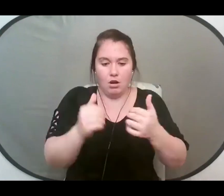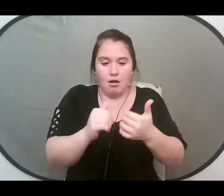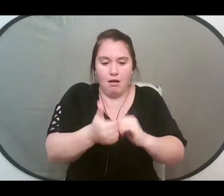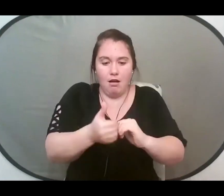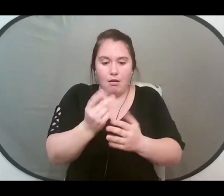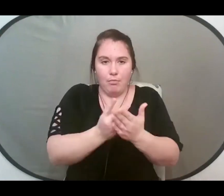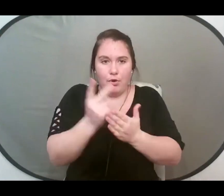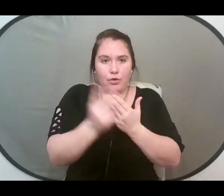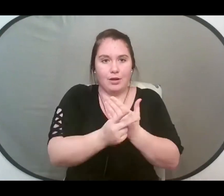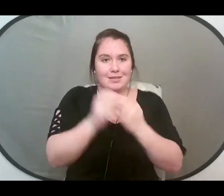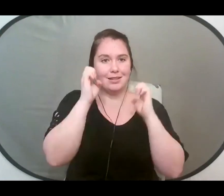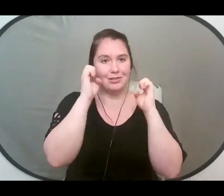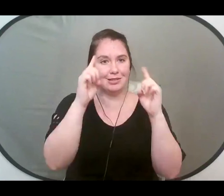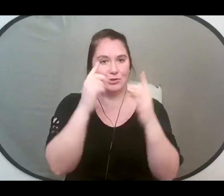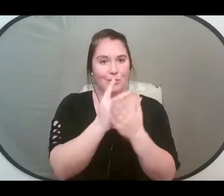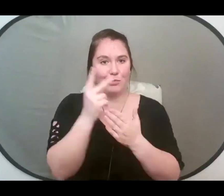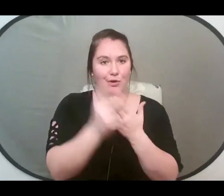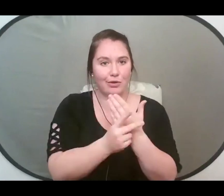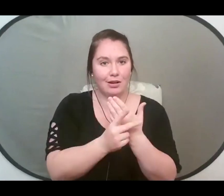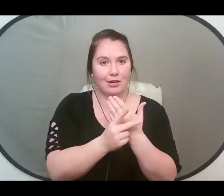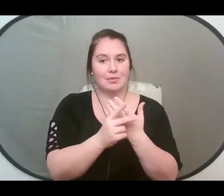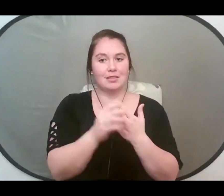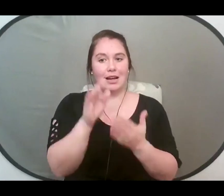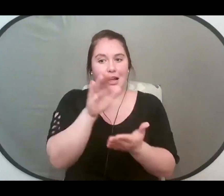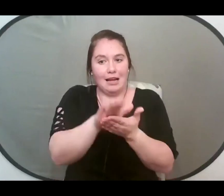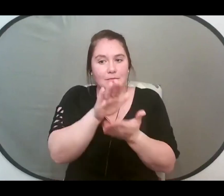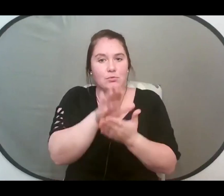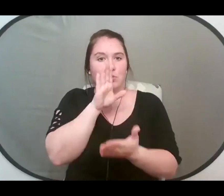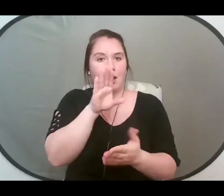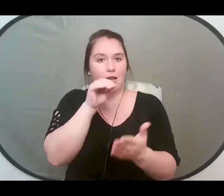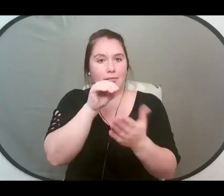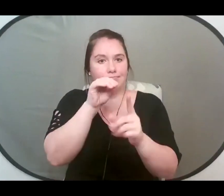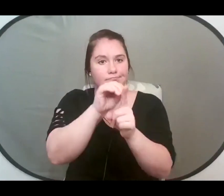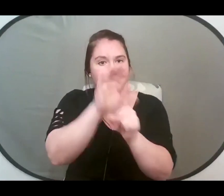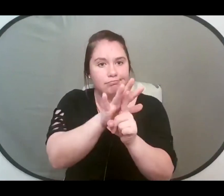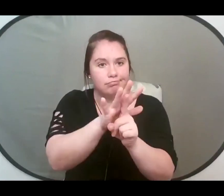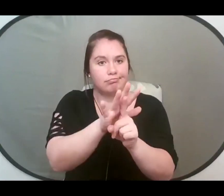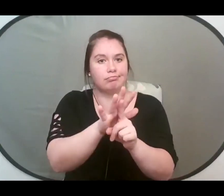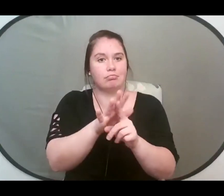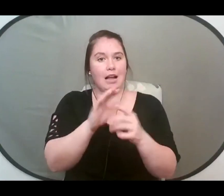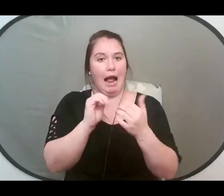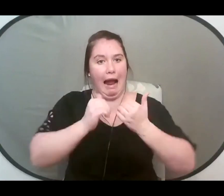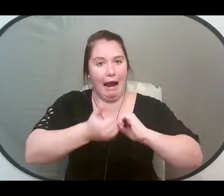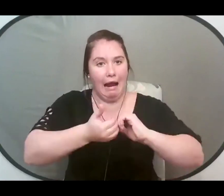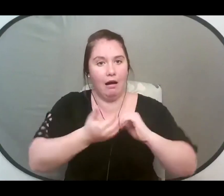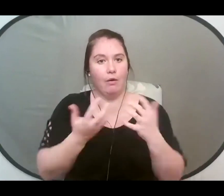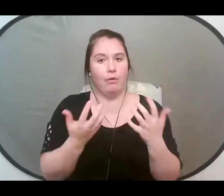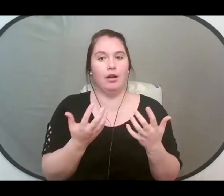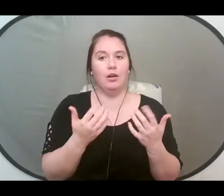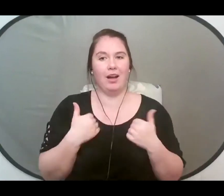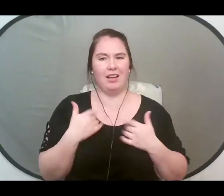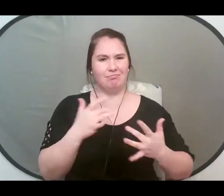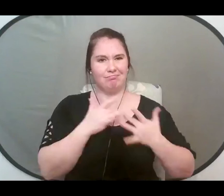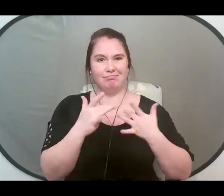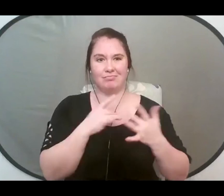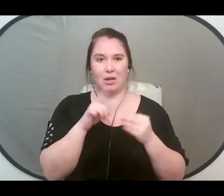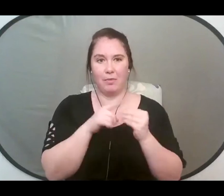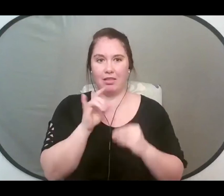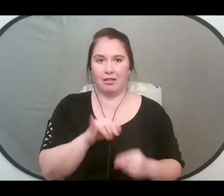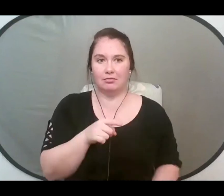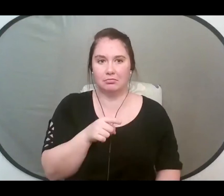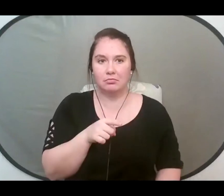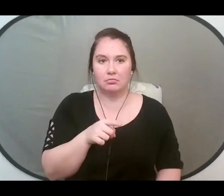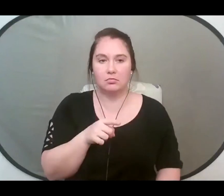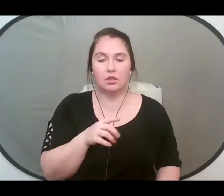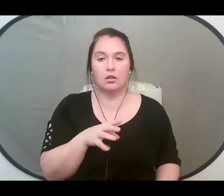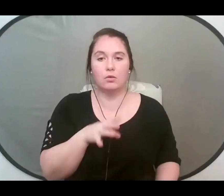educational programs on the campus and academics impacted. There was some concern about that. And, you know, we talked about the